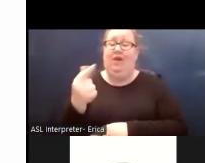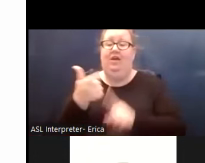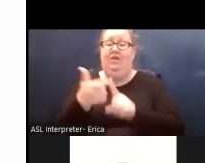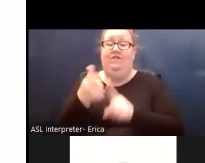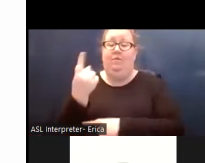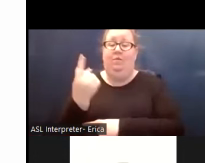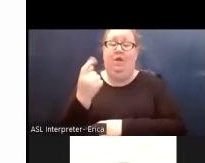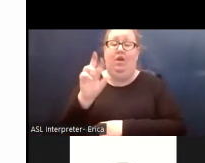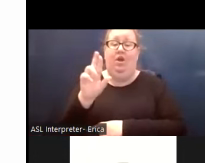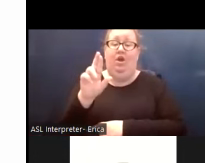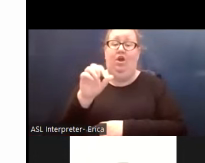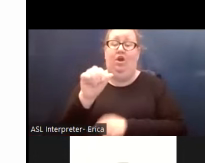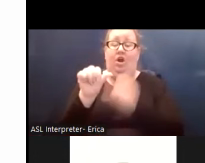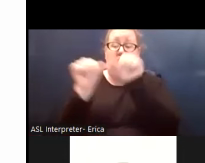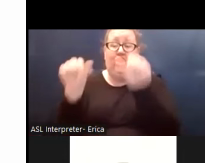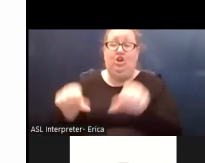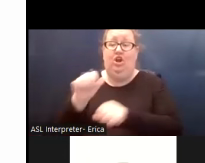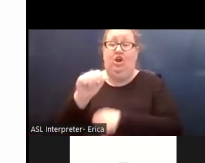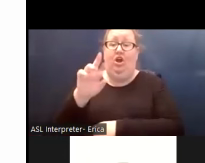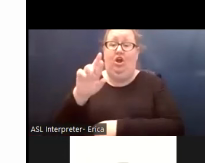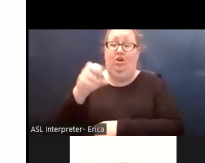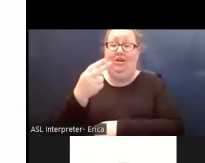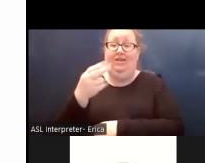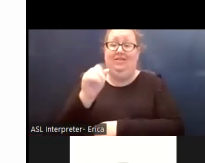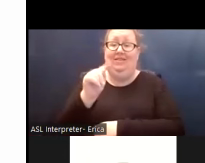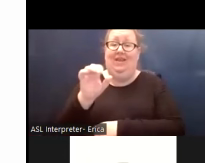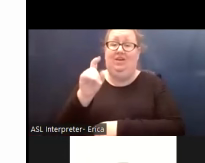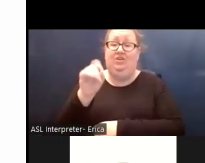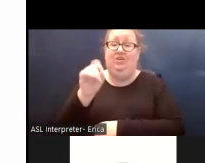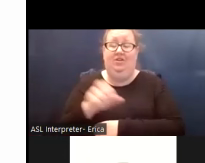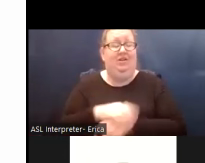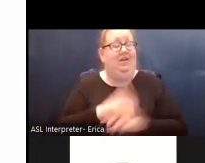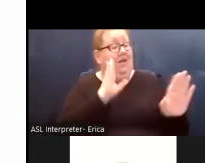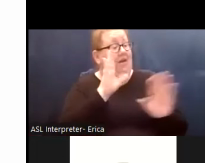joining us as well. Hi, everyone.